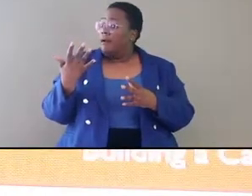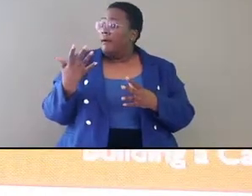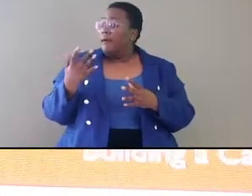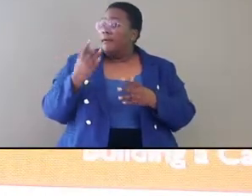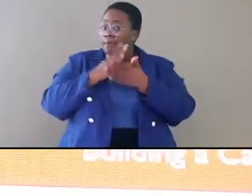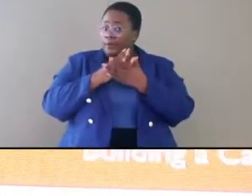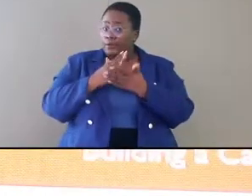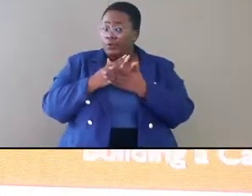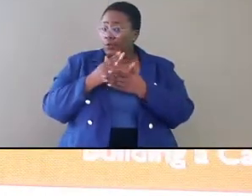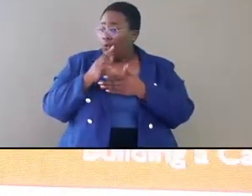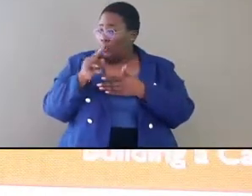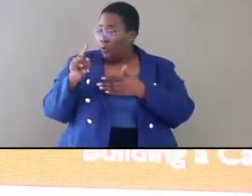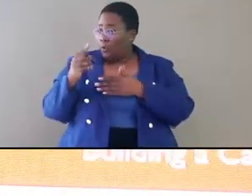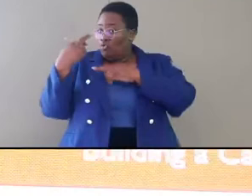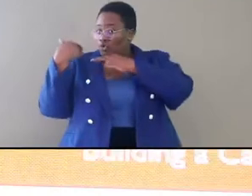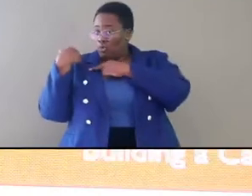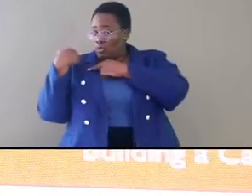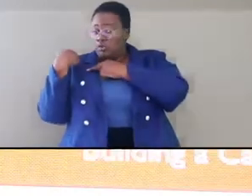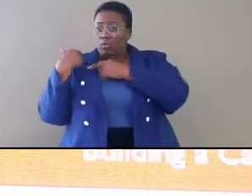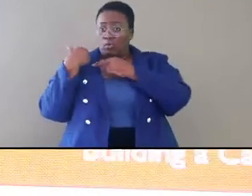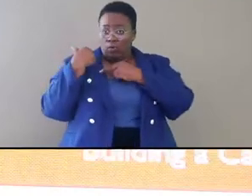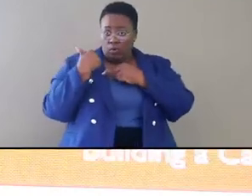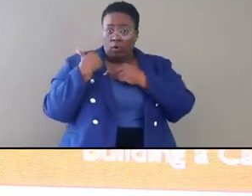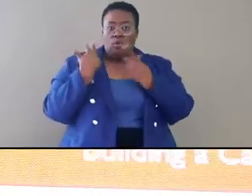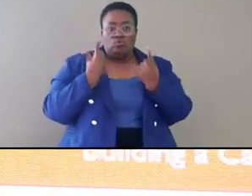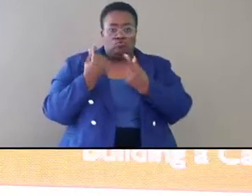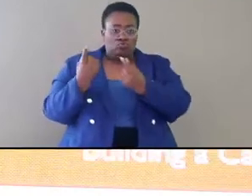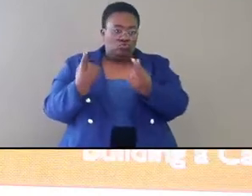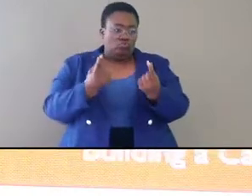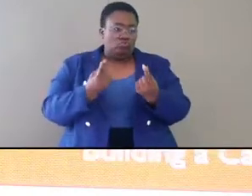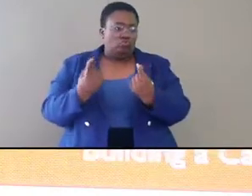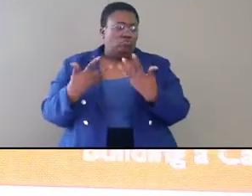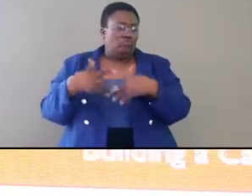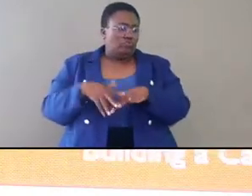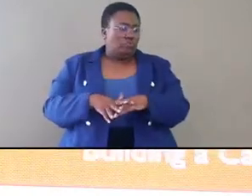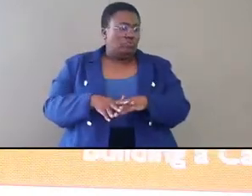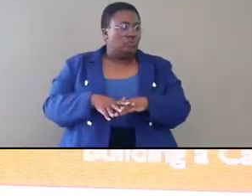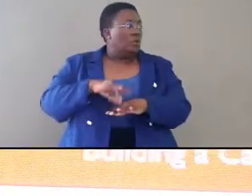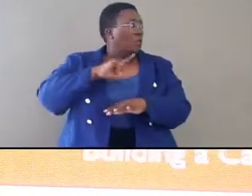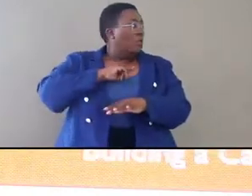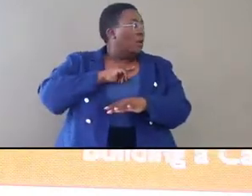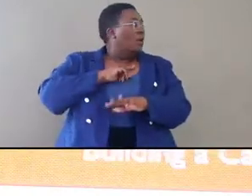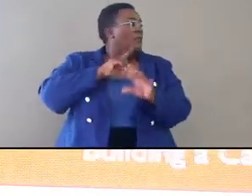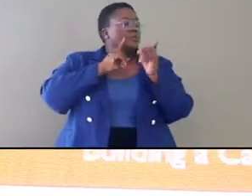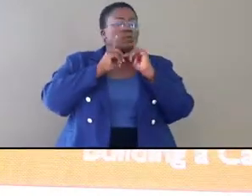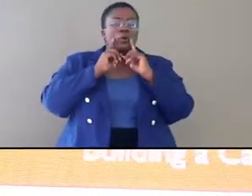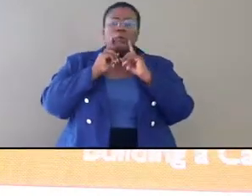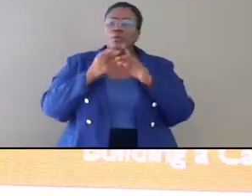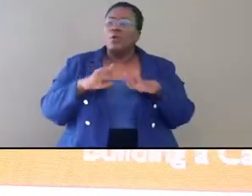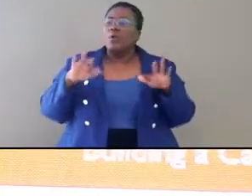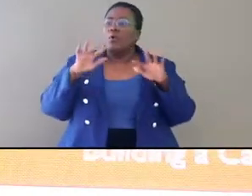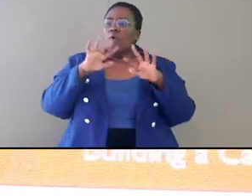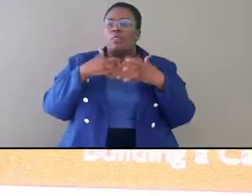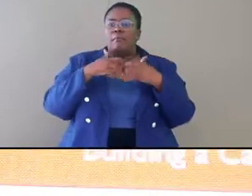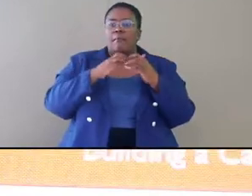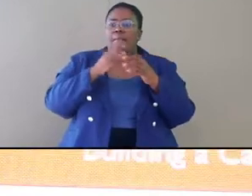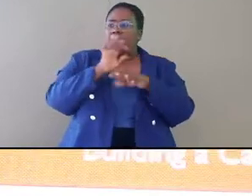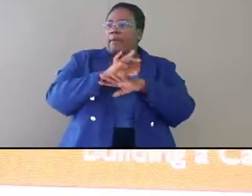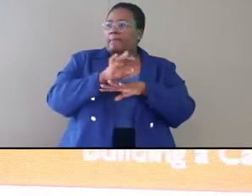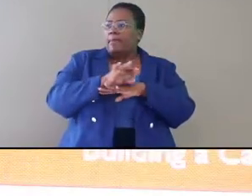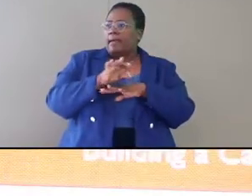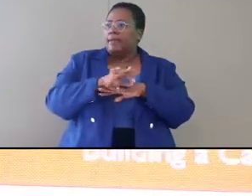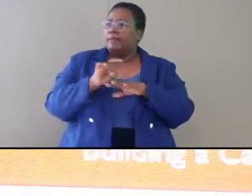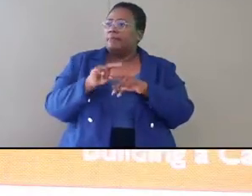because it is very much important. We have spoken about us coming up with plans, but here, call for